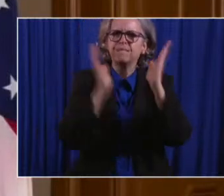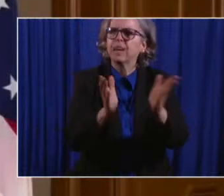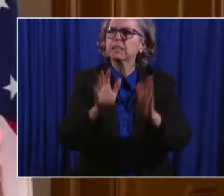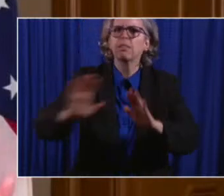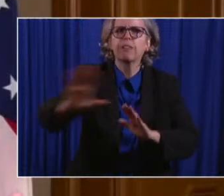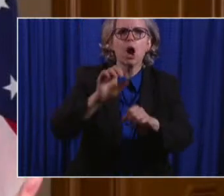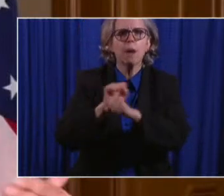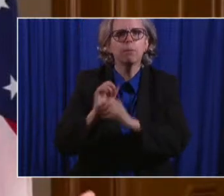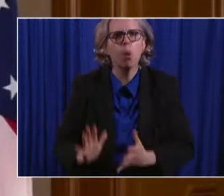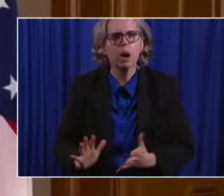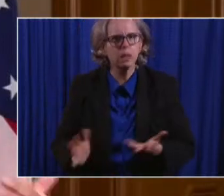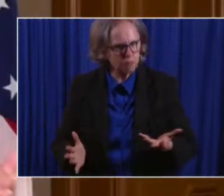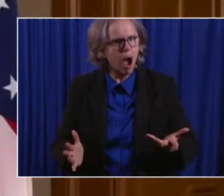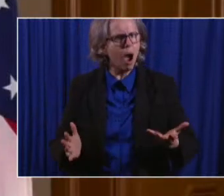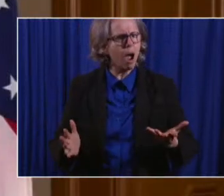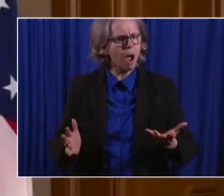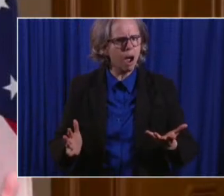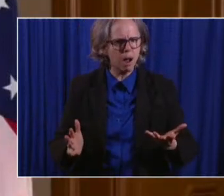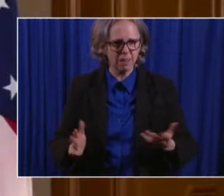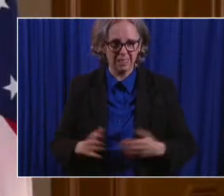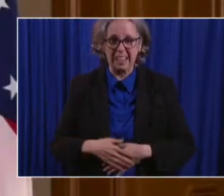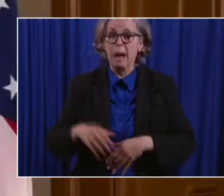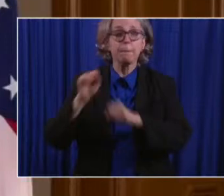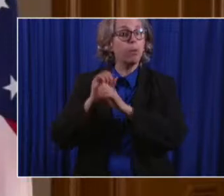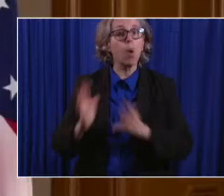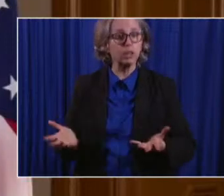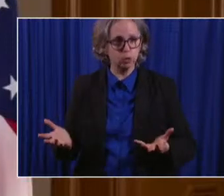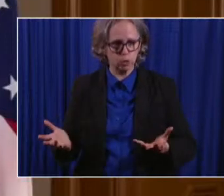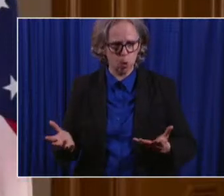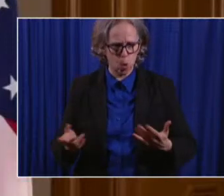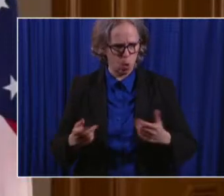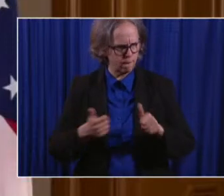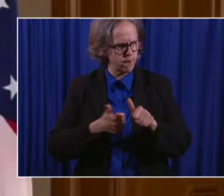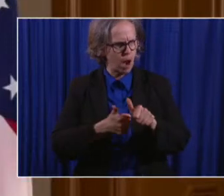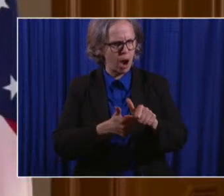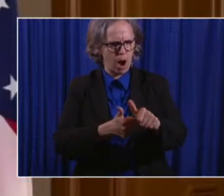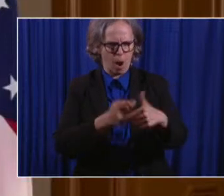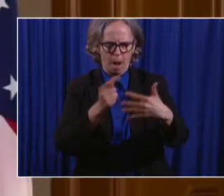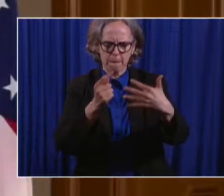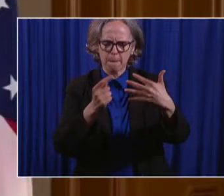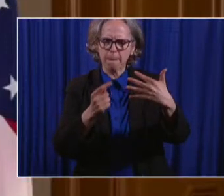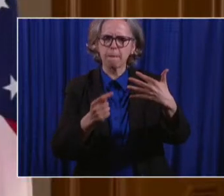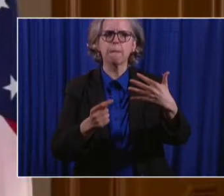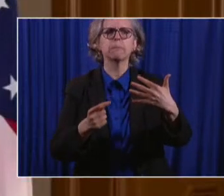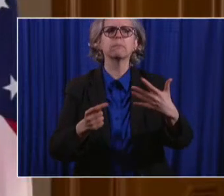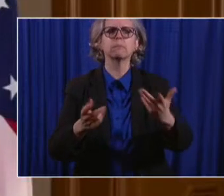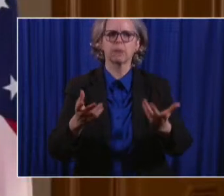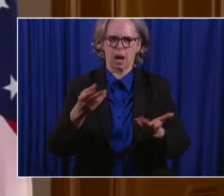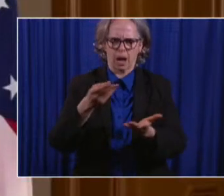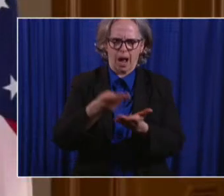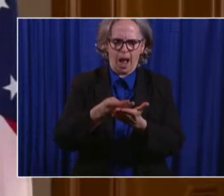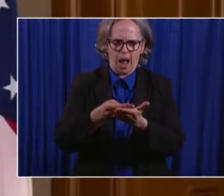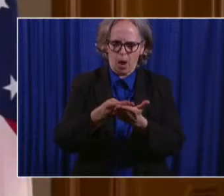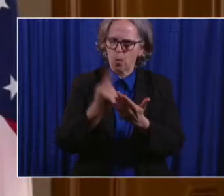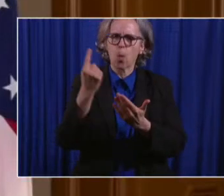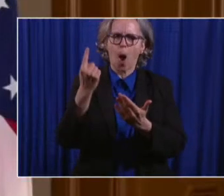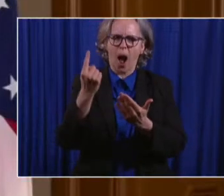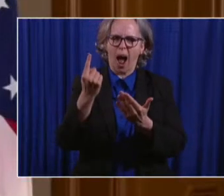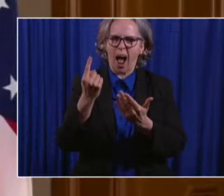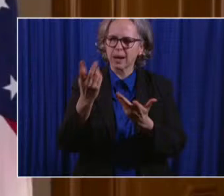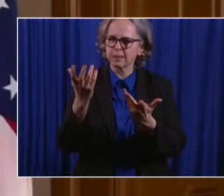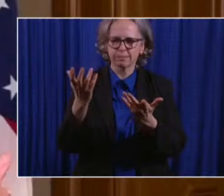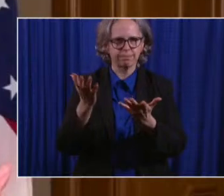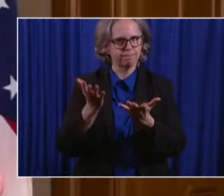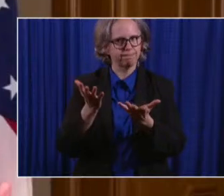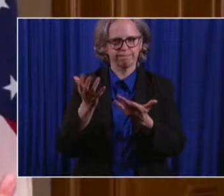meets certain metrics, does certain things, then they are economically rewarded. And they can tell you that at